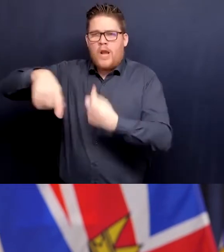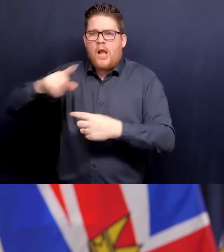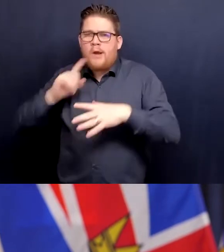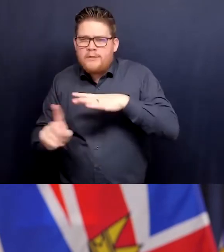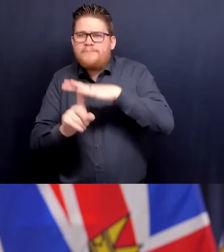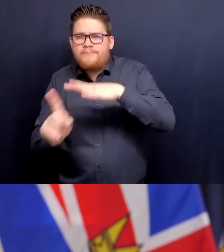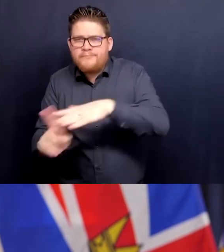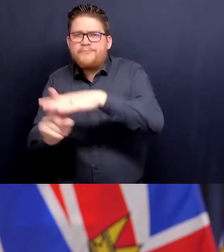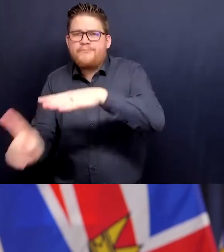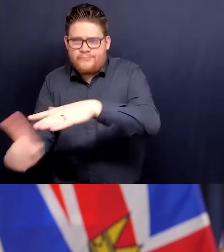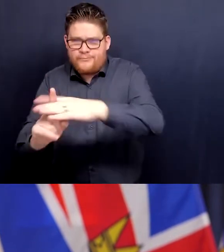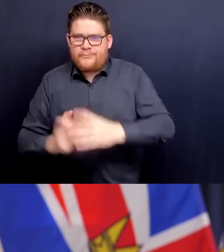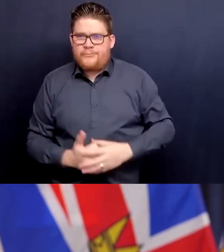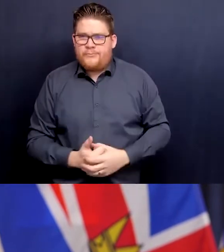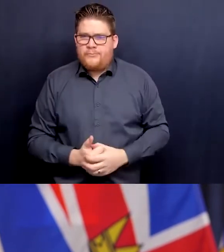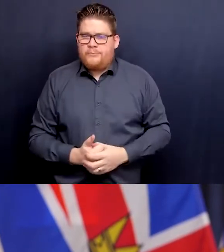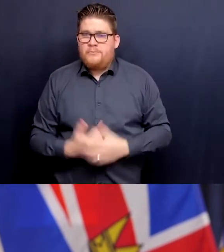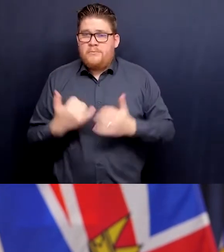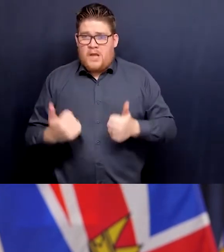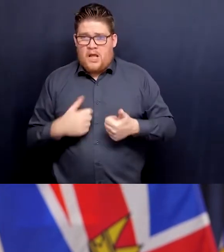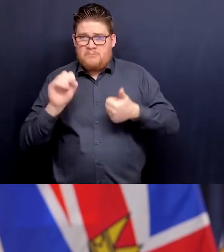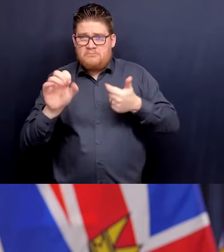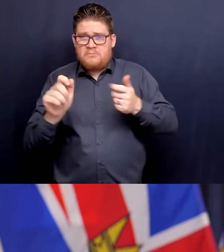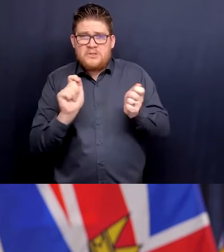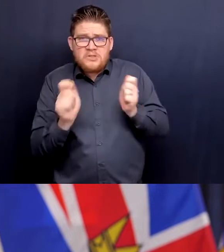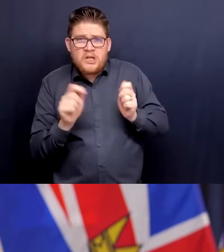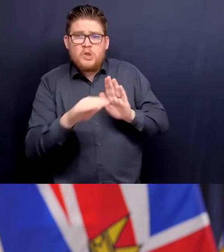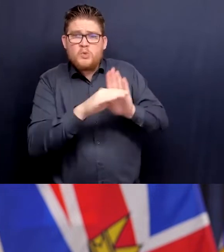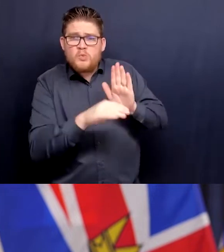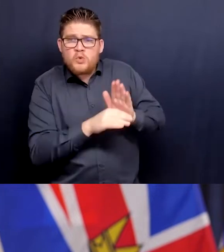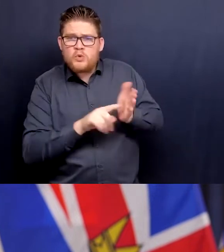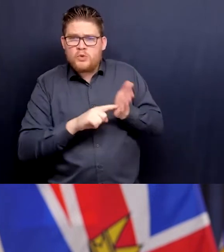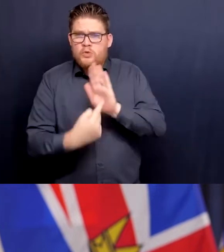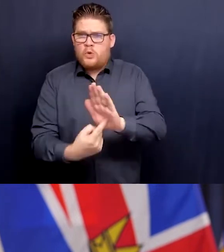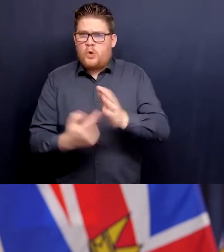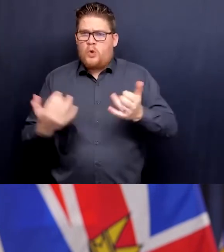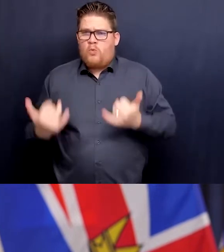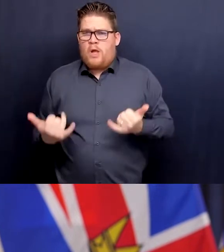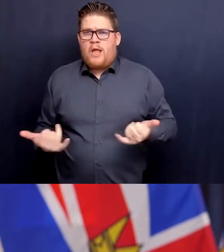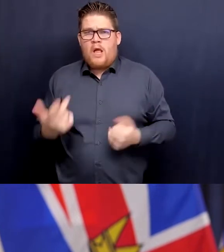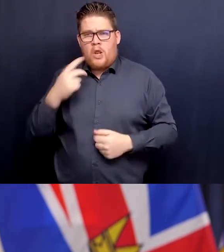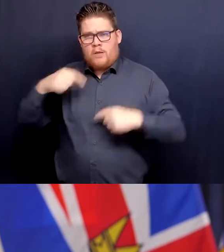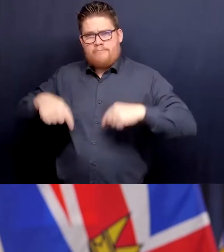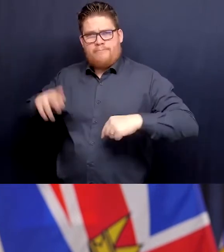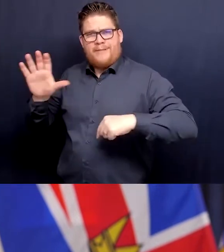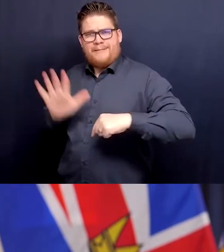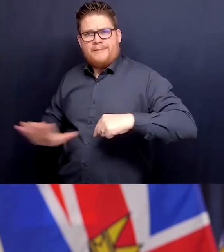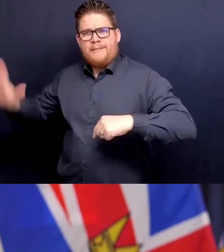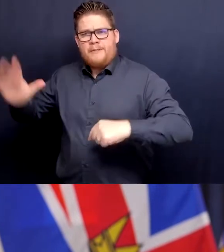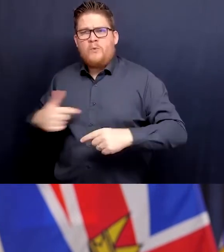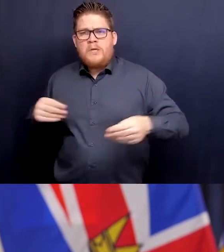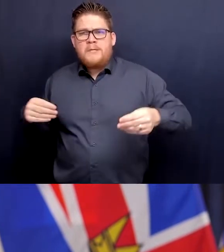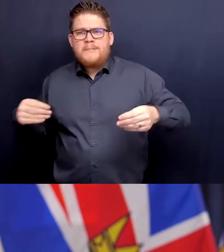positive step, and they reflect where we stand today. But we are always humble for a virus